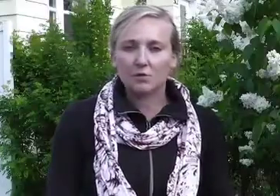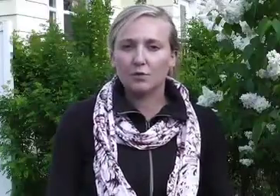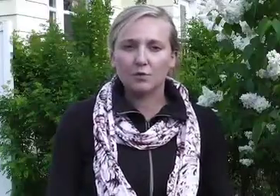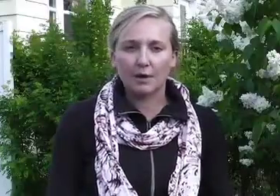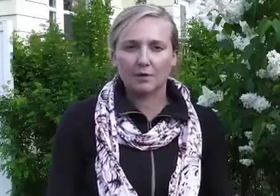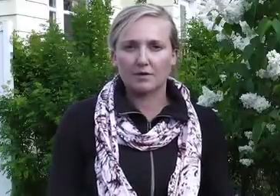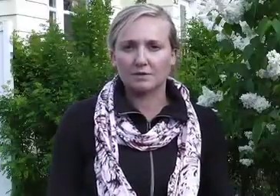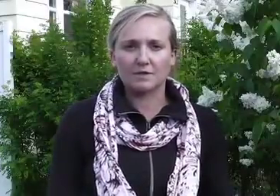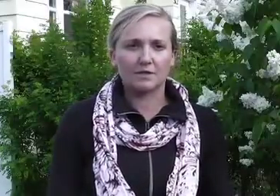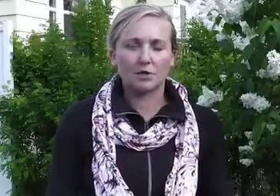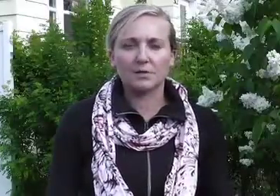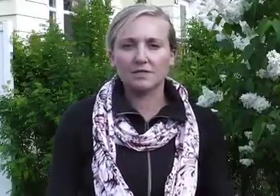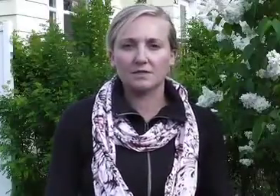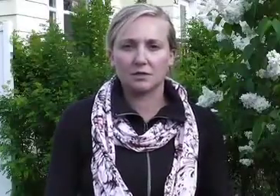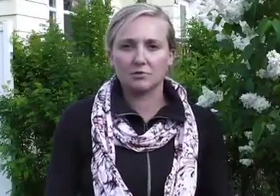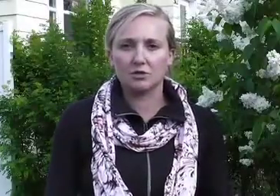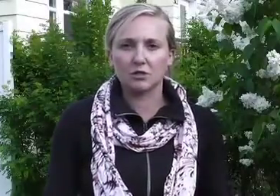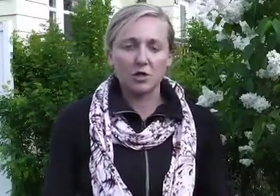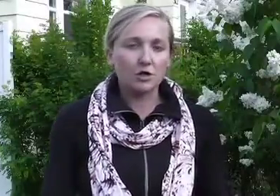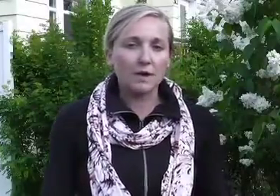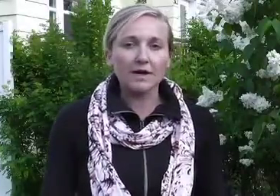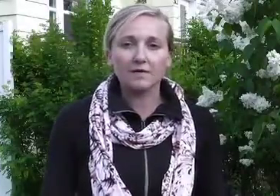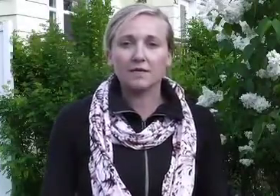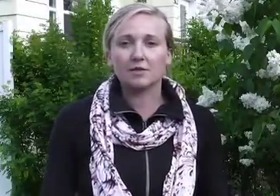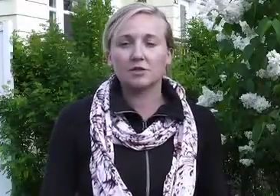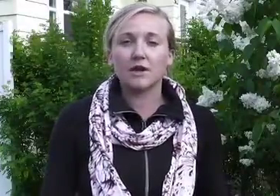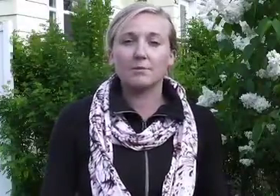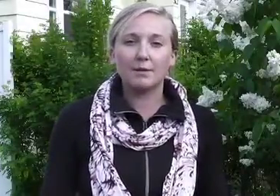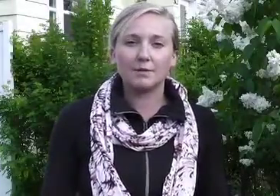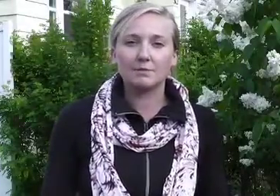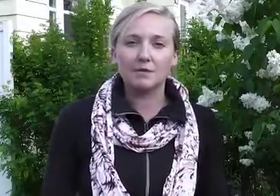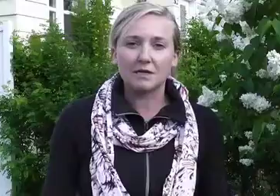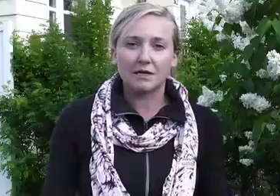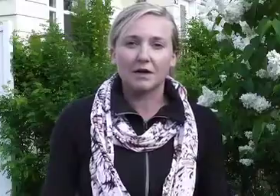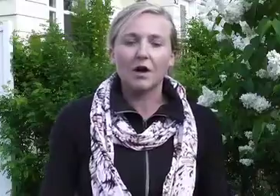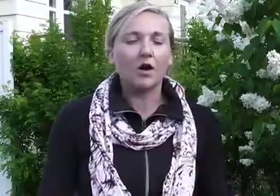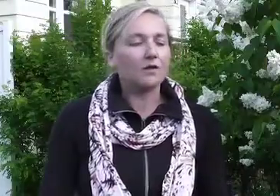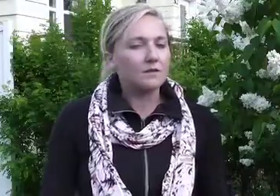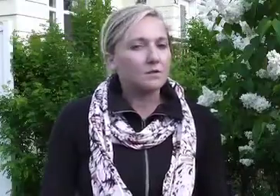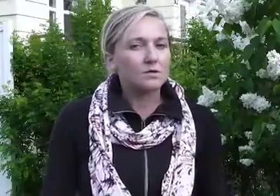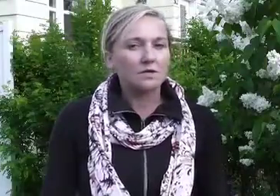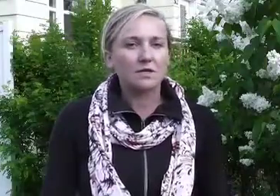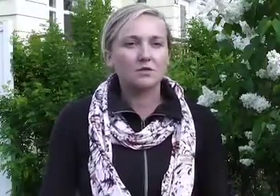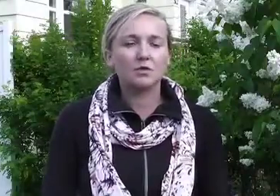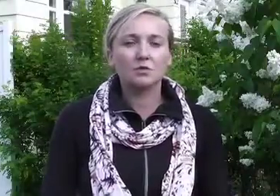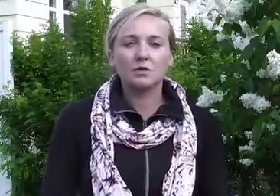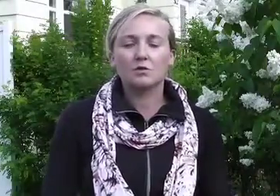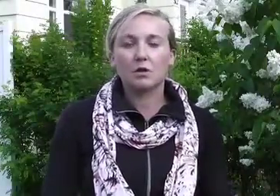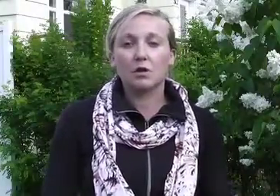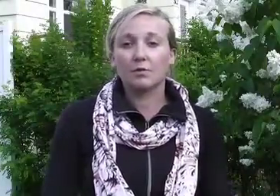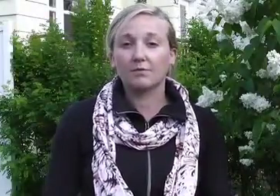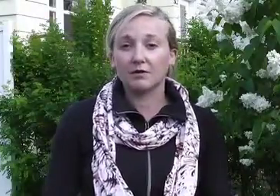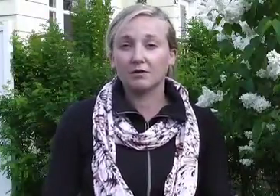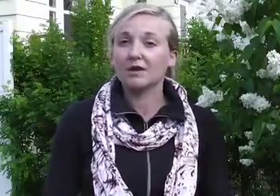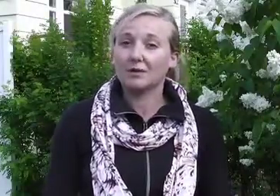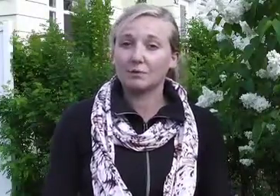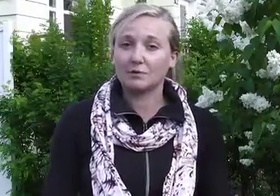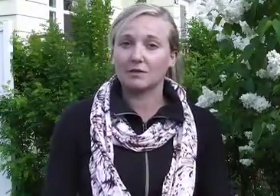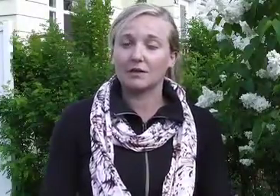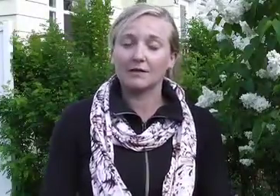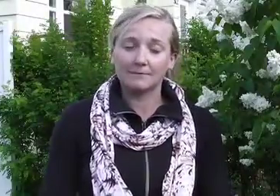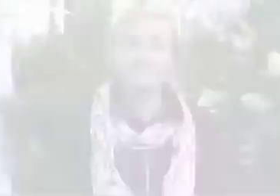other program participants and your business coaches. You might even take a shot at public speaking, all these sorts of things. So you really grow professionally